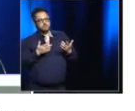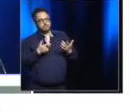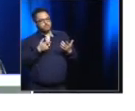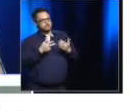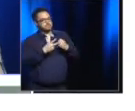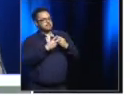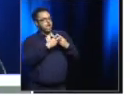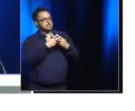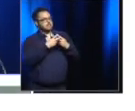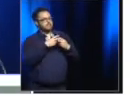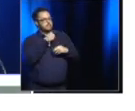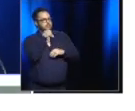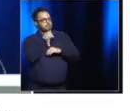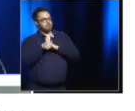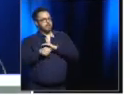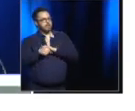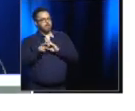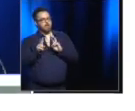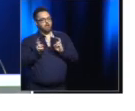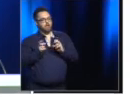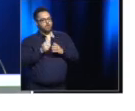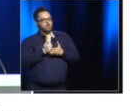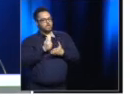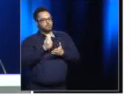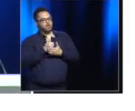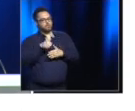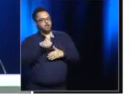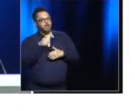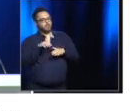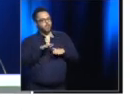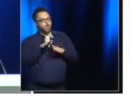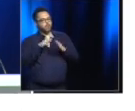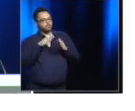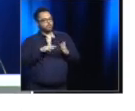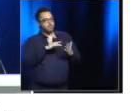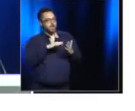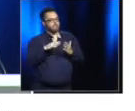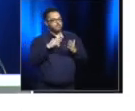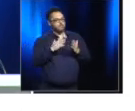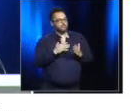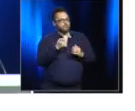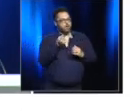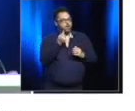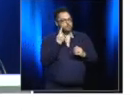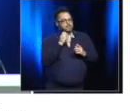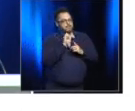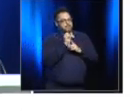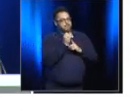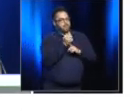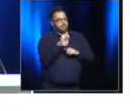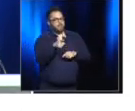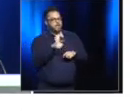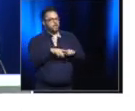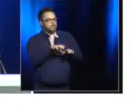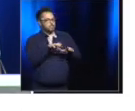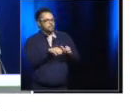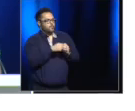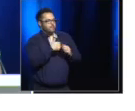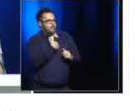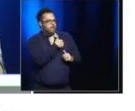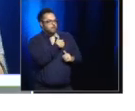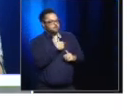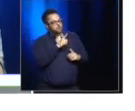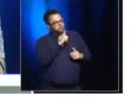stealth. We're actually helping physical oceanographers understand the marine environment in ways that they couldn't do without us. So it's a